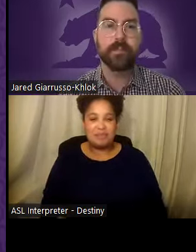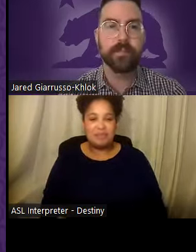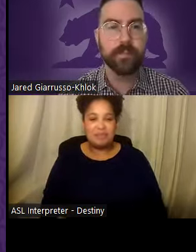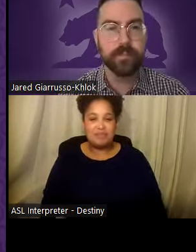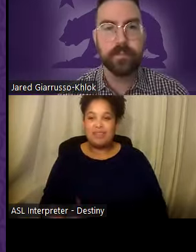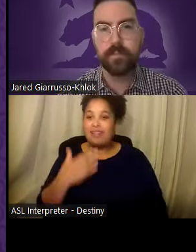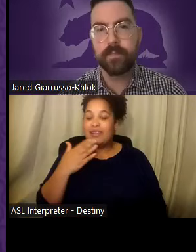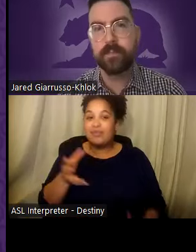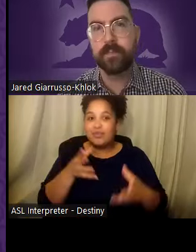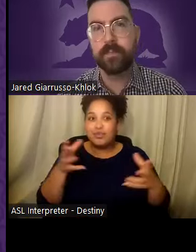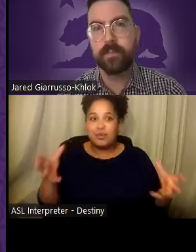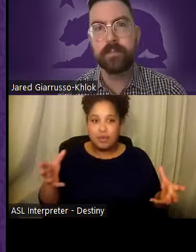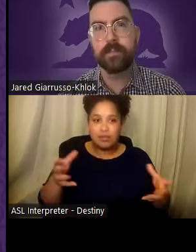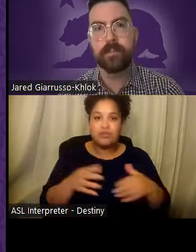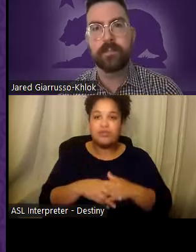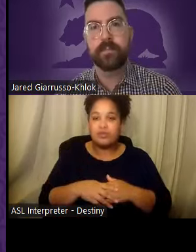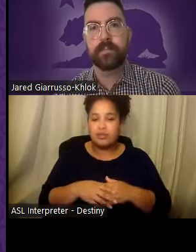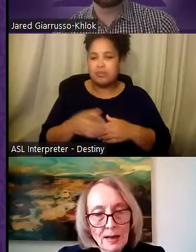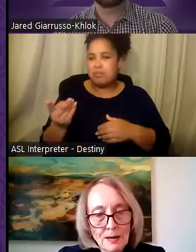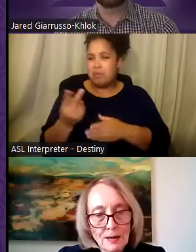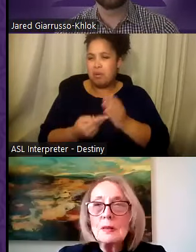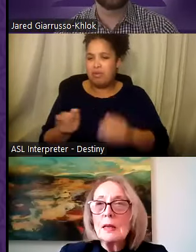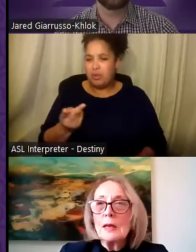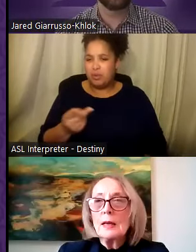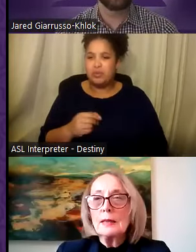Thanks so much to both of you.